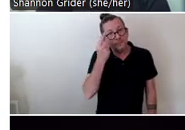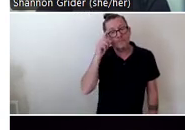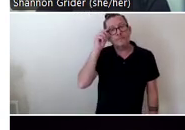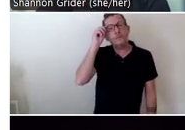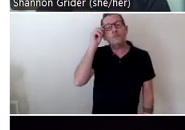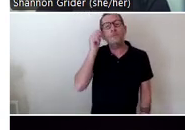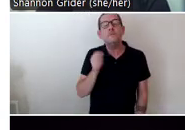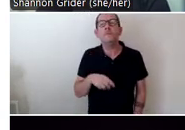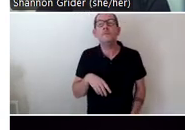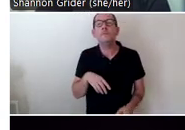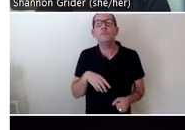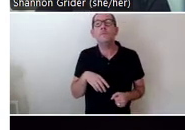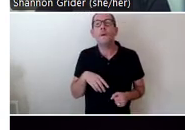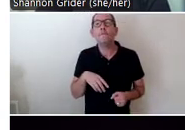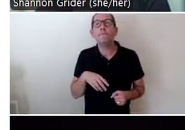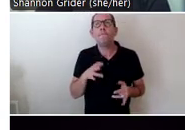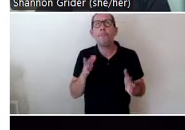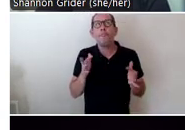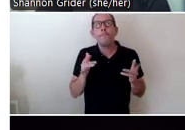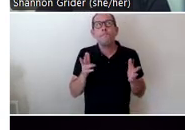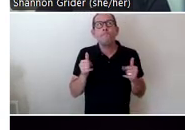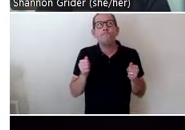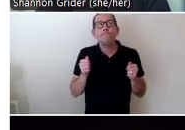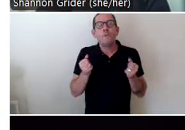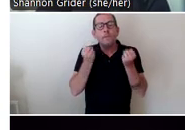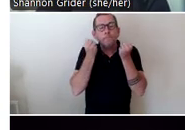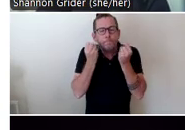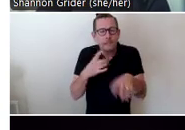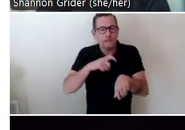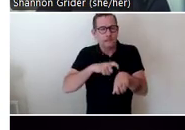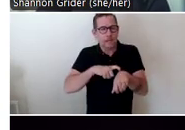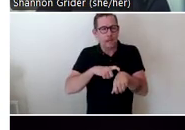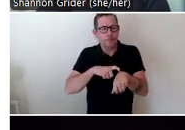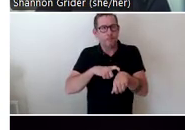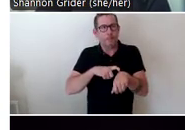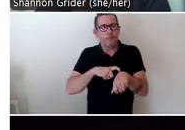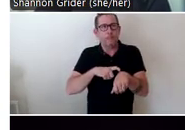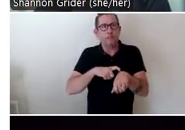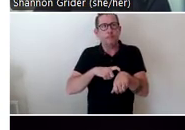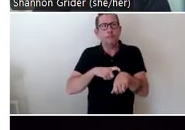Okay, this one